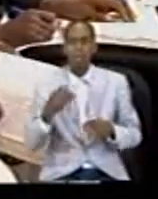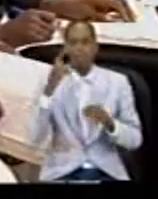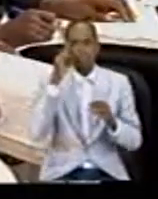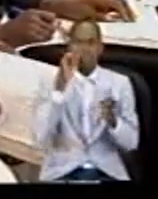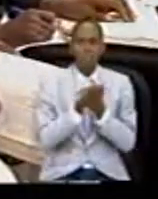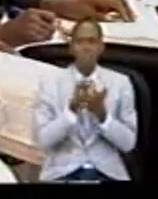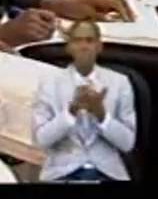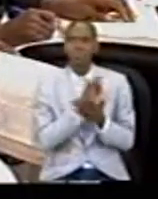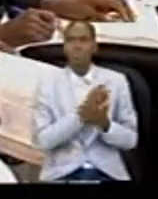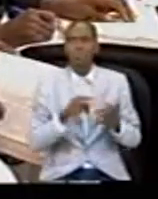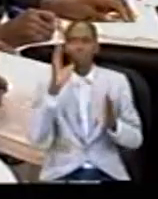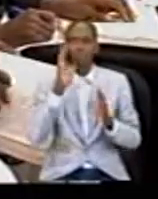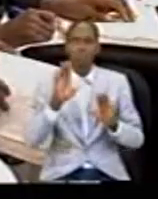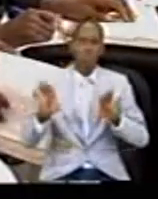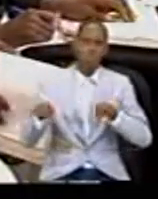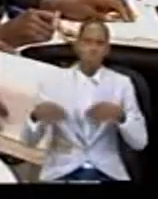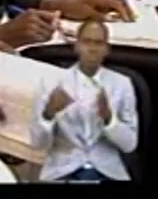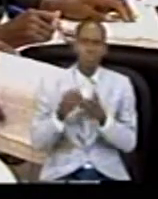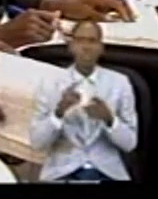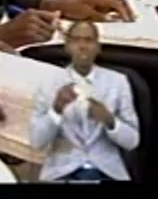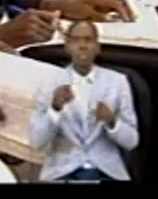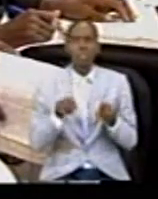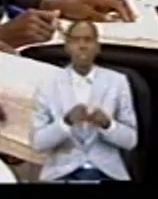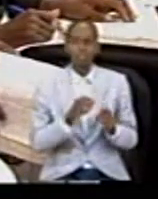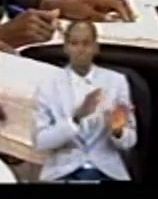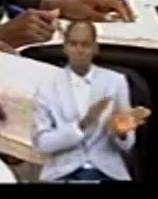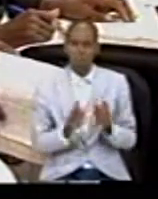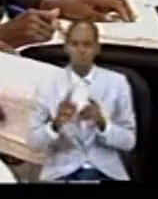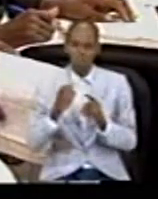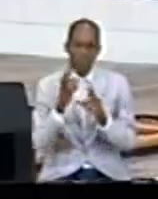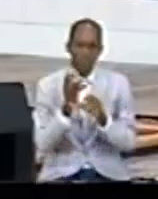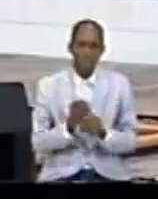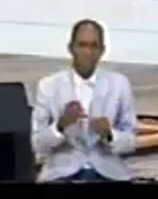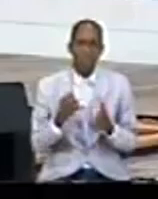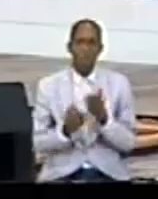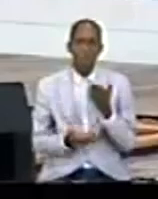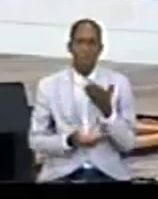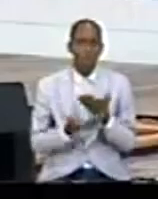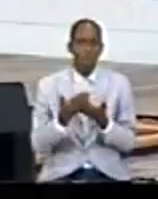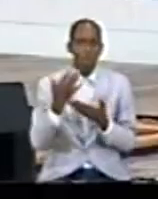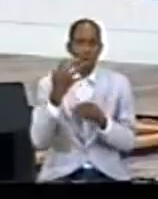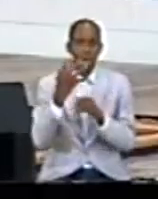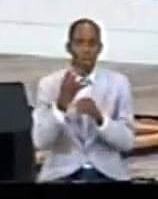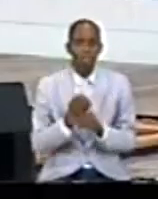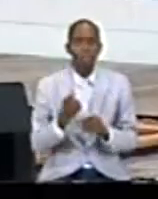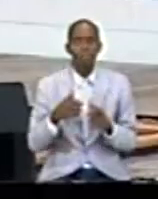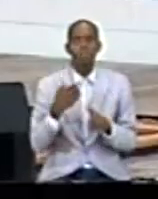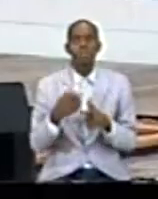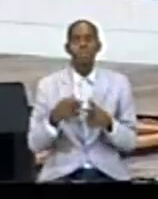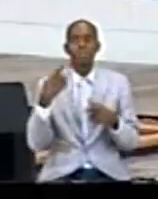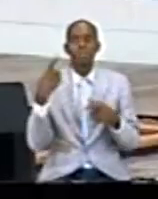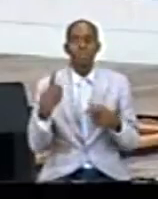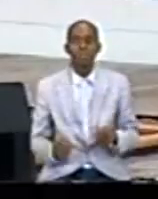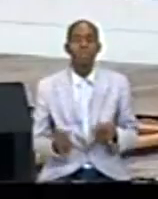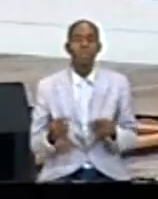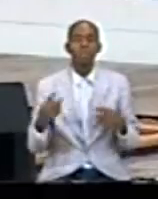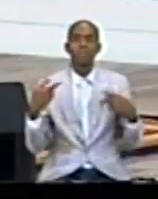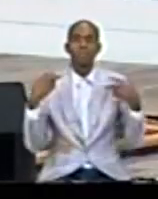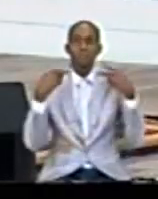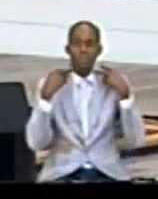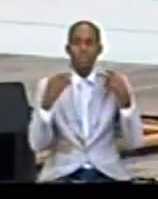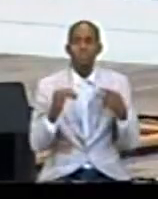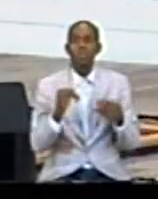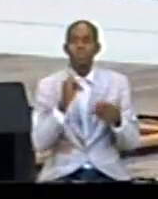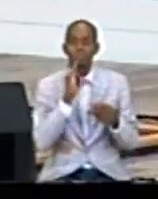give unto me, as they're willing to catch it like this, almost catching it, then the yoke is drawn back and they lose